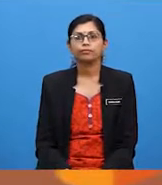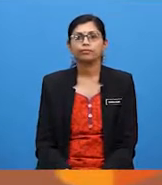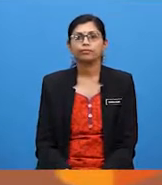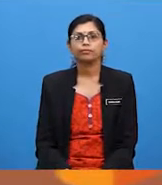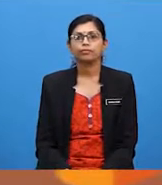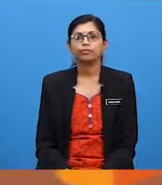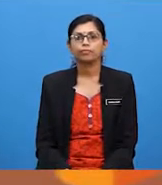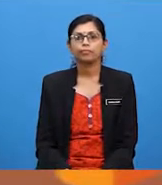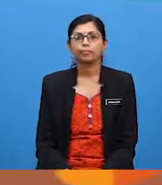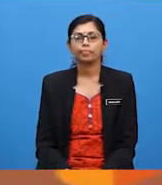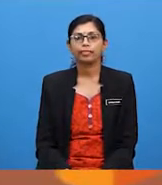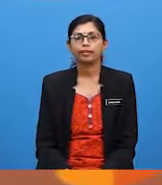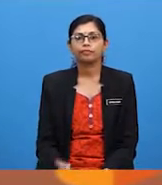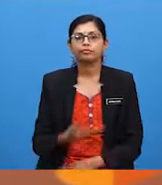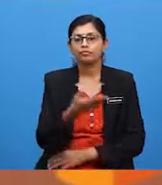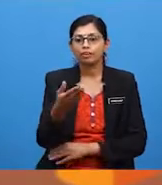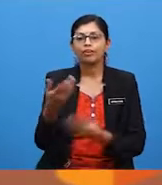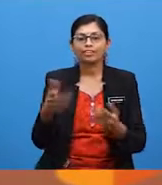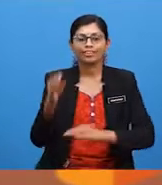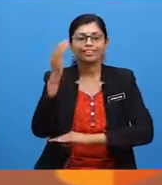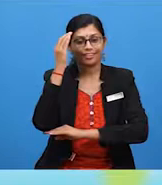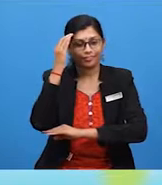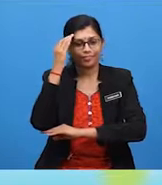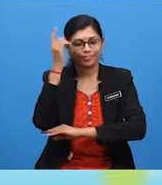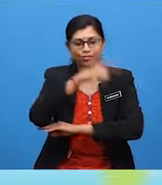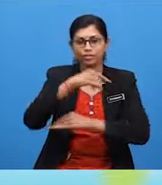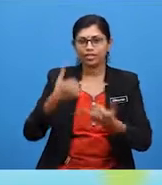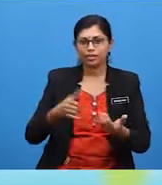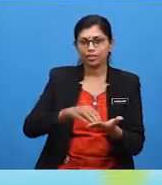out the topic of our lesson today.